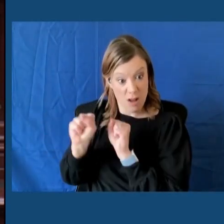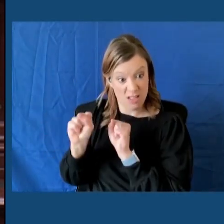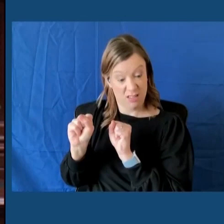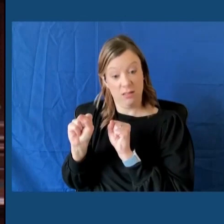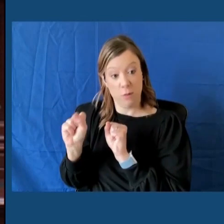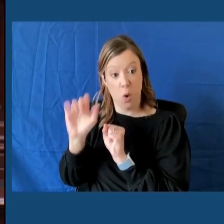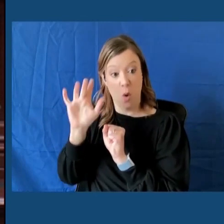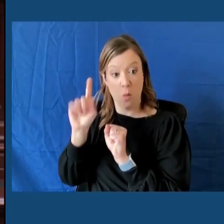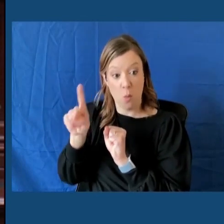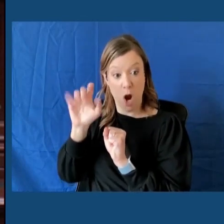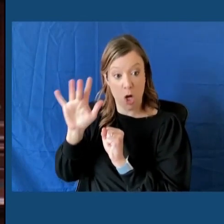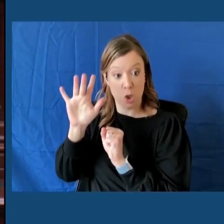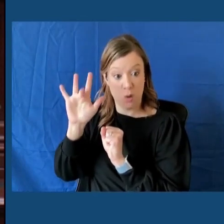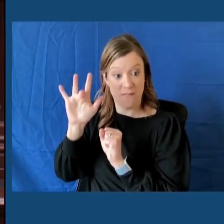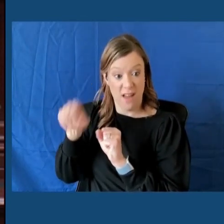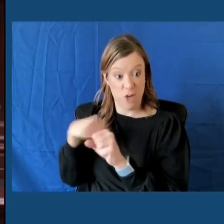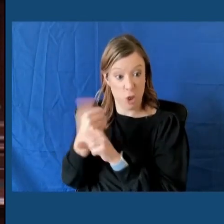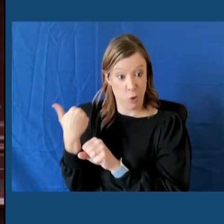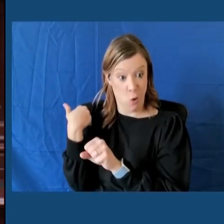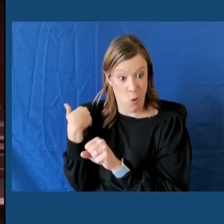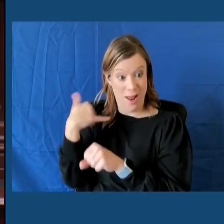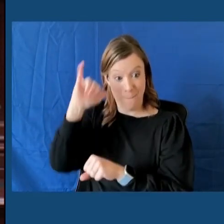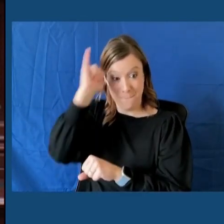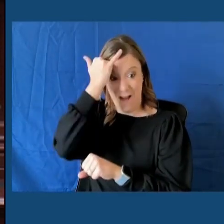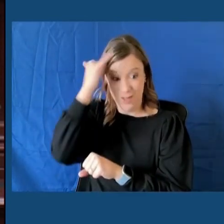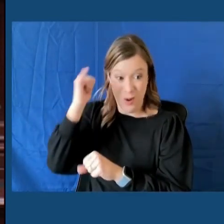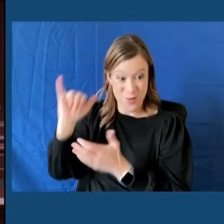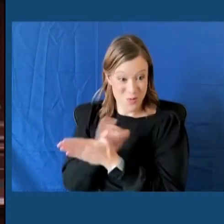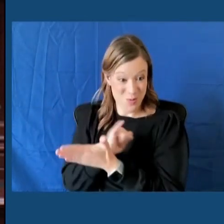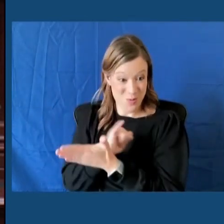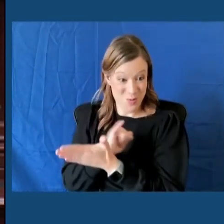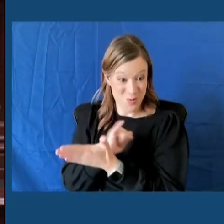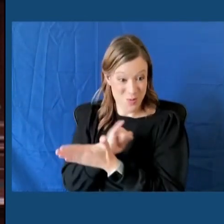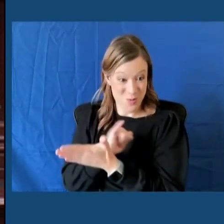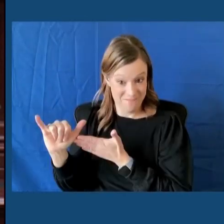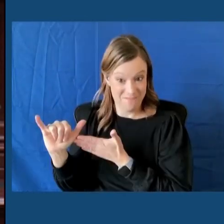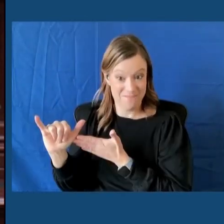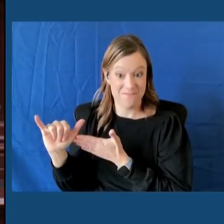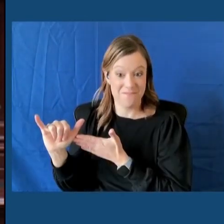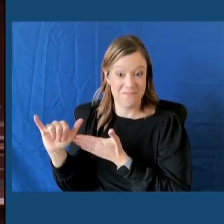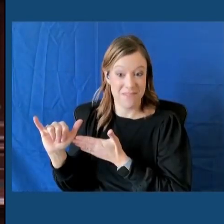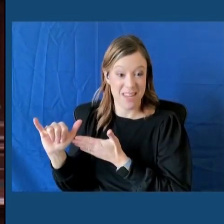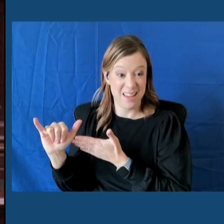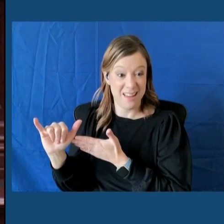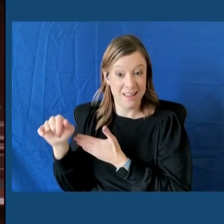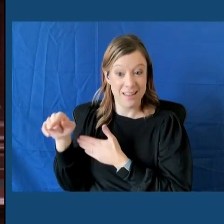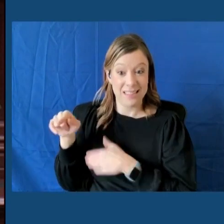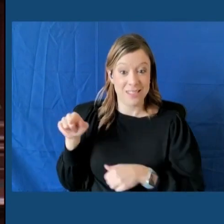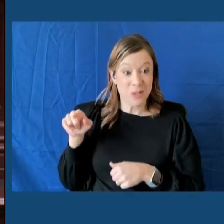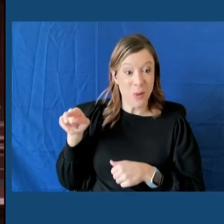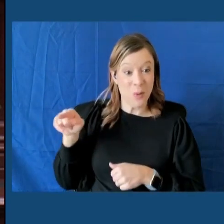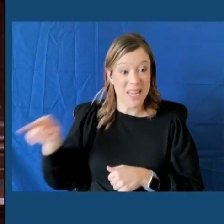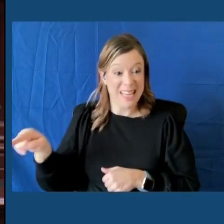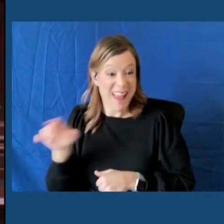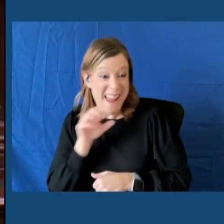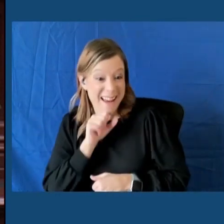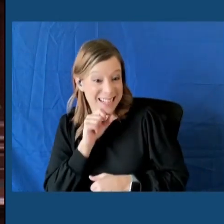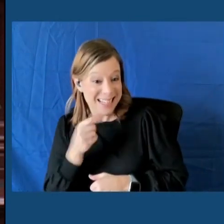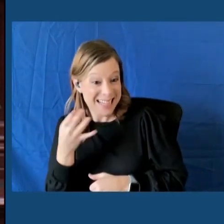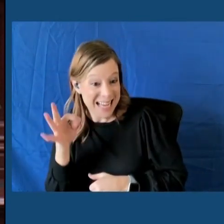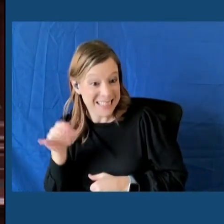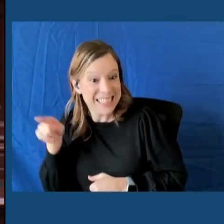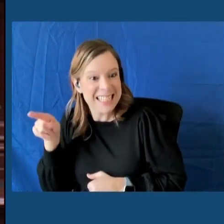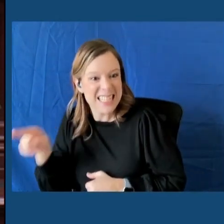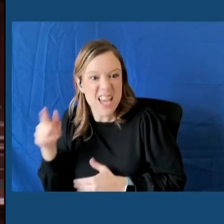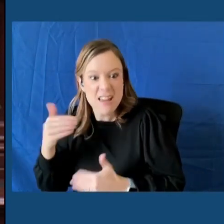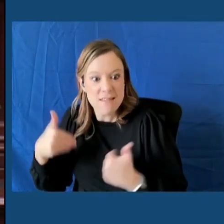place called Buffalo. At just 19 years old, Quinton is the youngest elected official